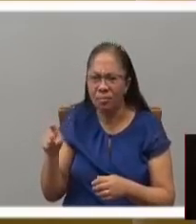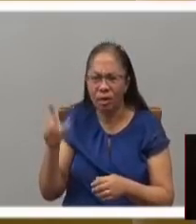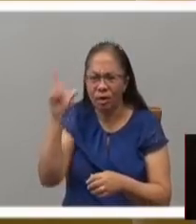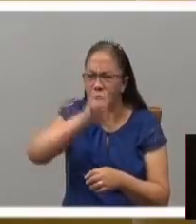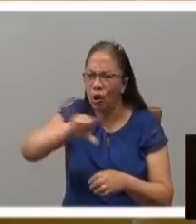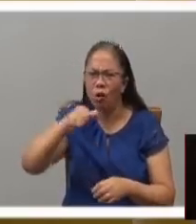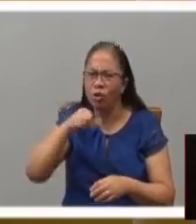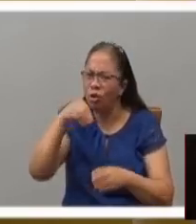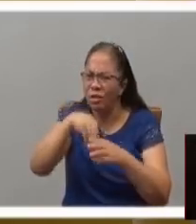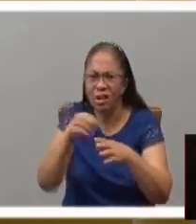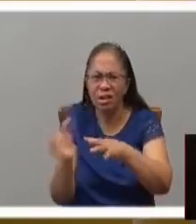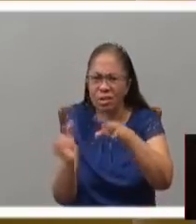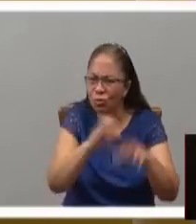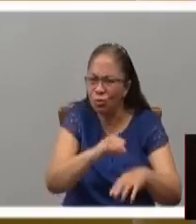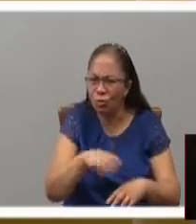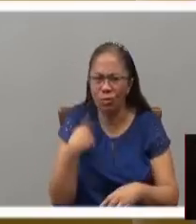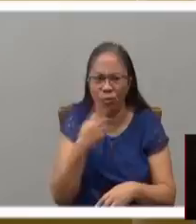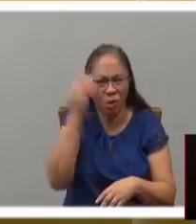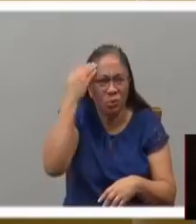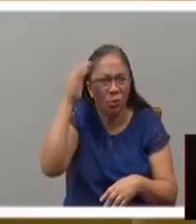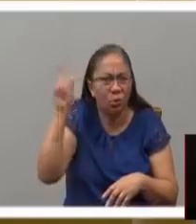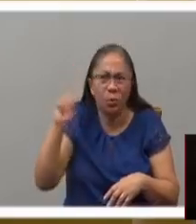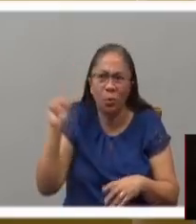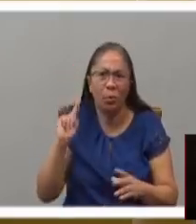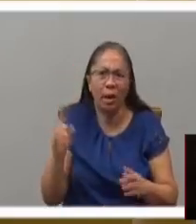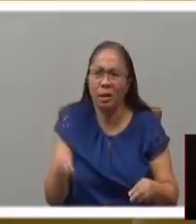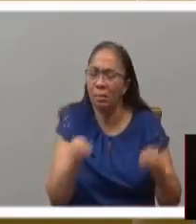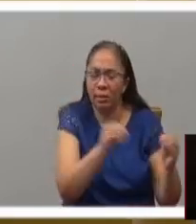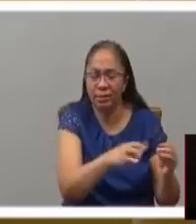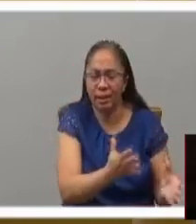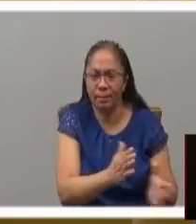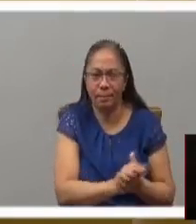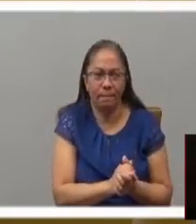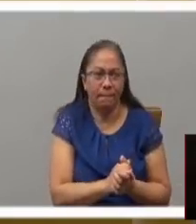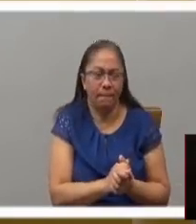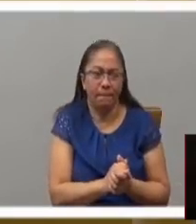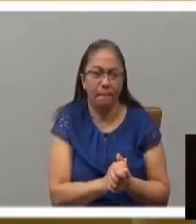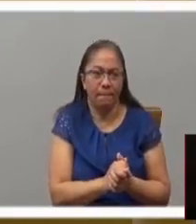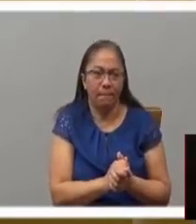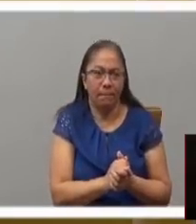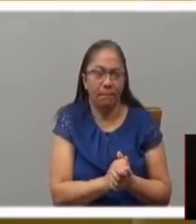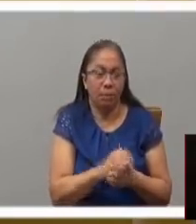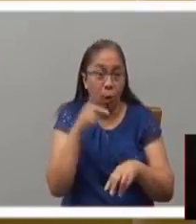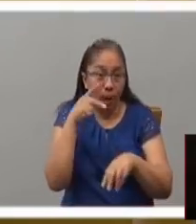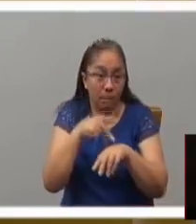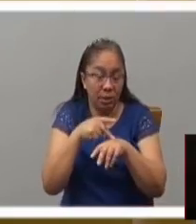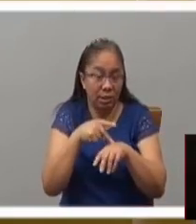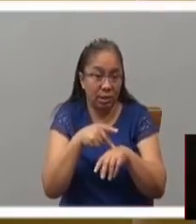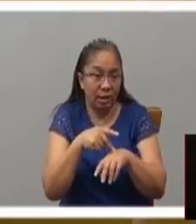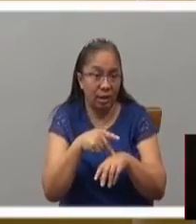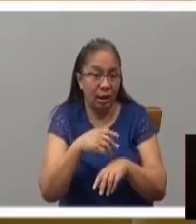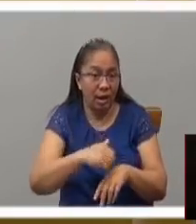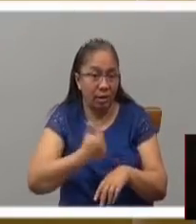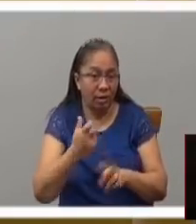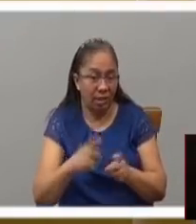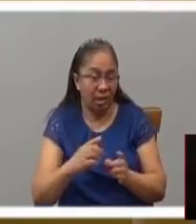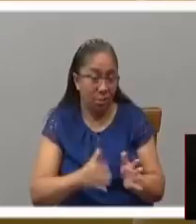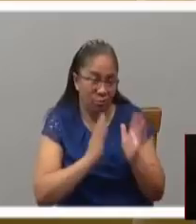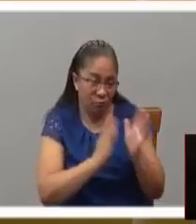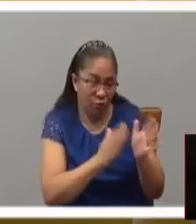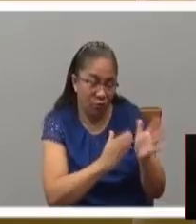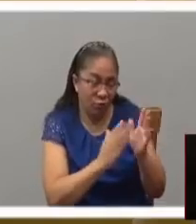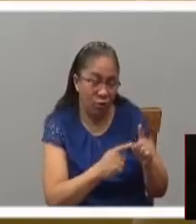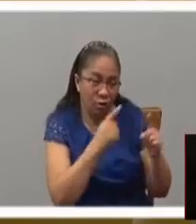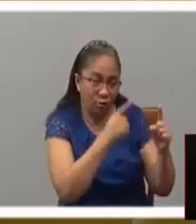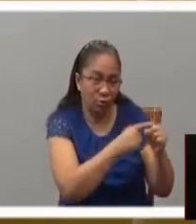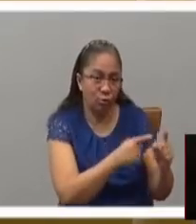said, "and we don't know where they have put him." So Peter set out with the other disciple to